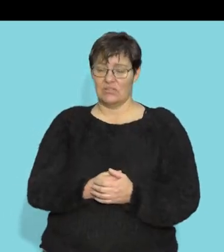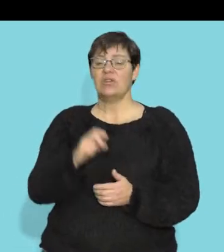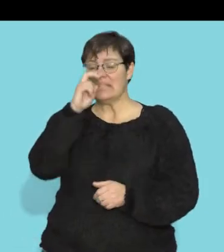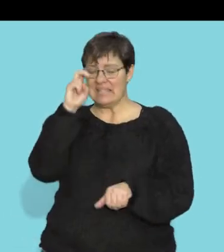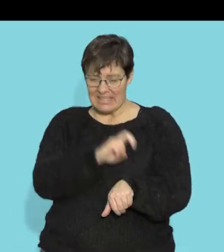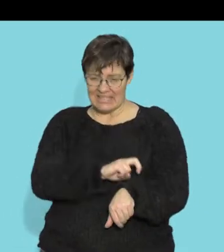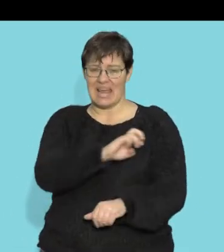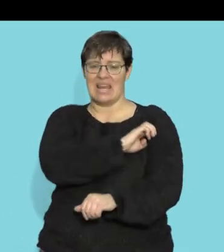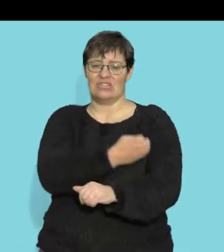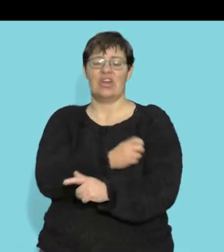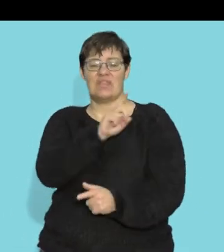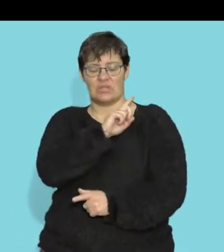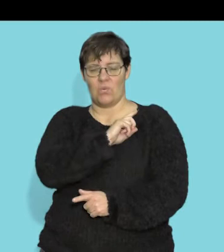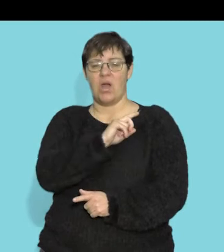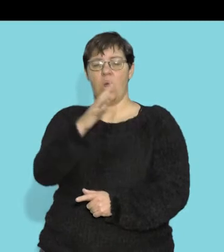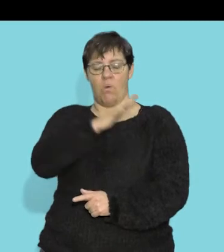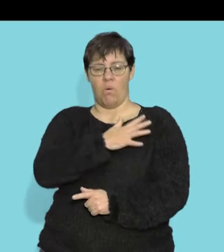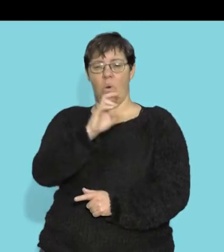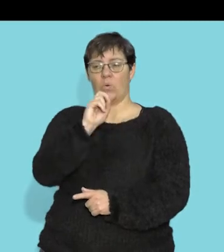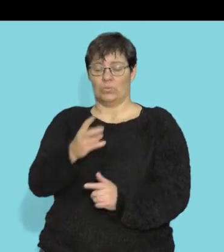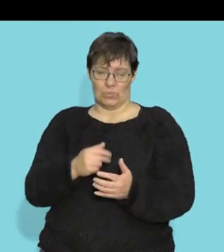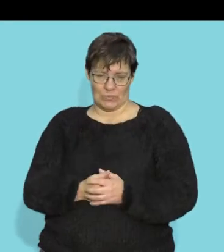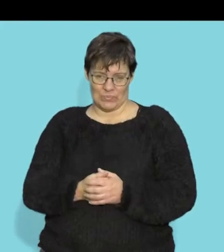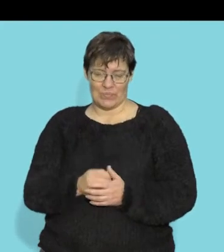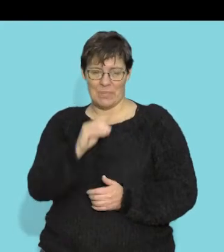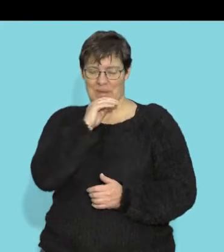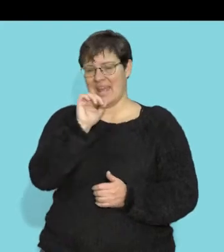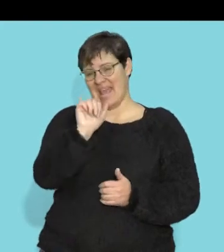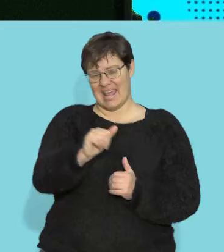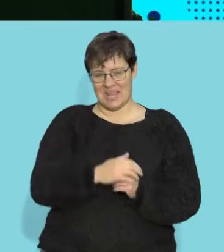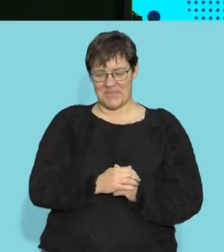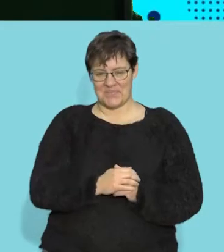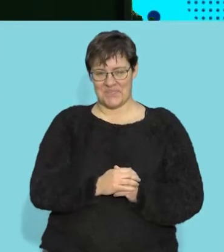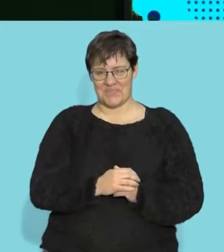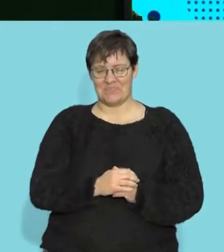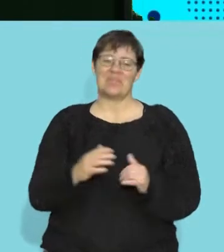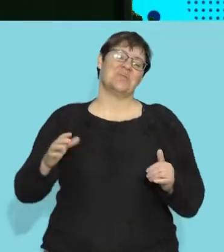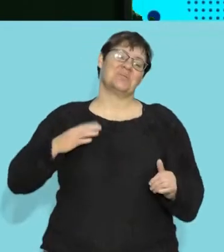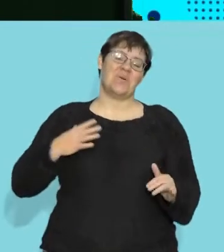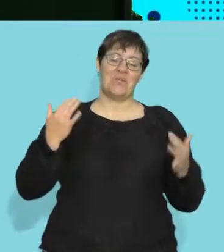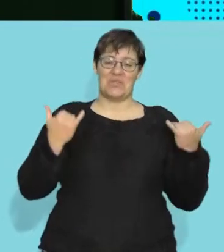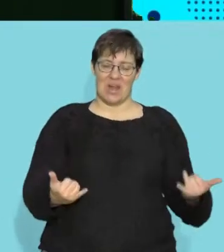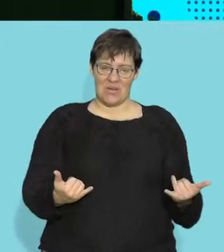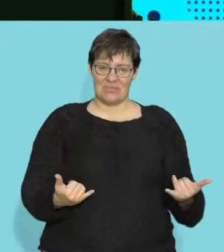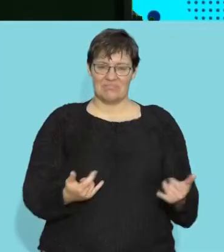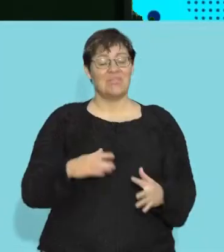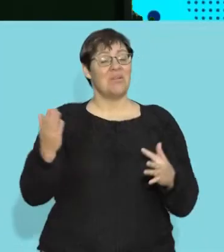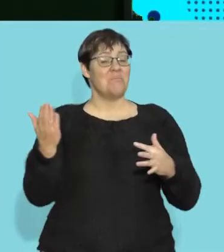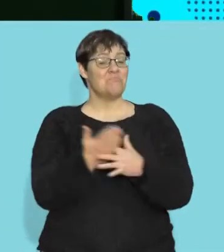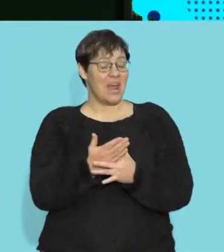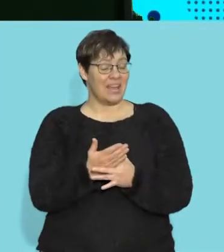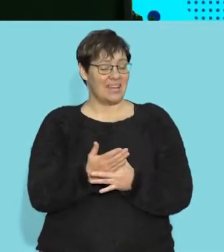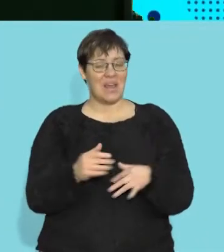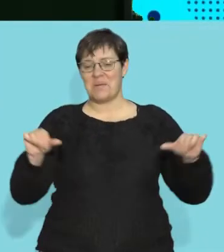what she needs. She needs the energy, and that will be number A. Okay, guys, that's all we have time for now. We're going to